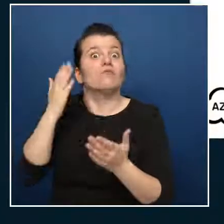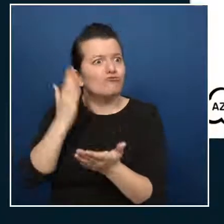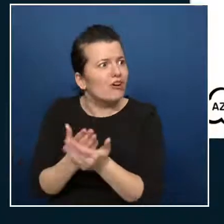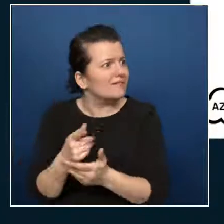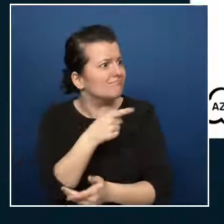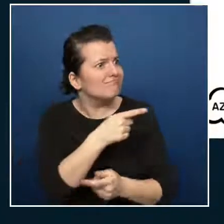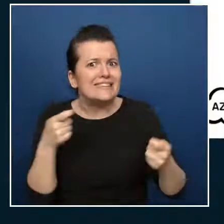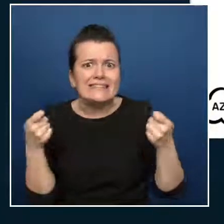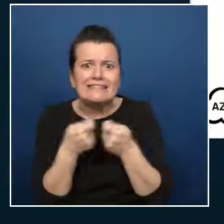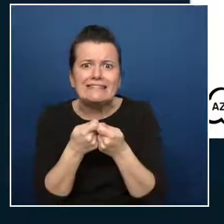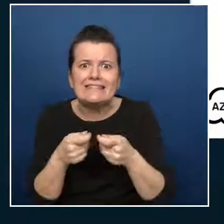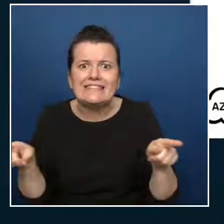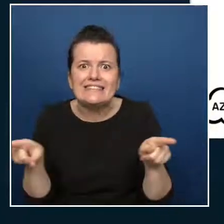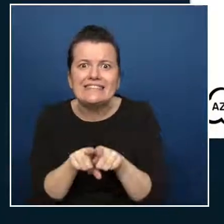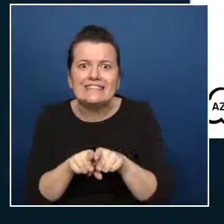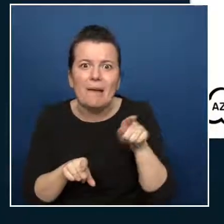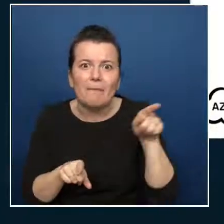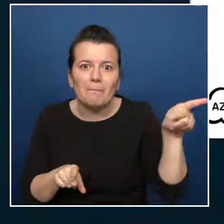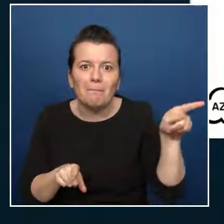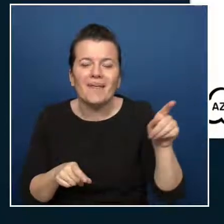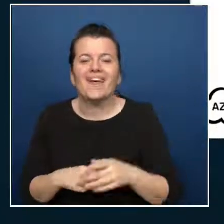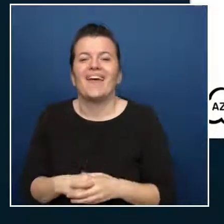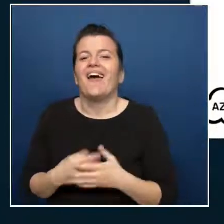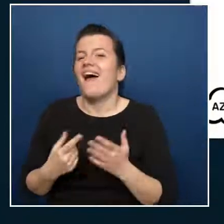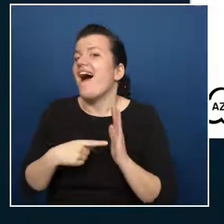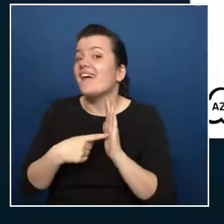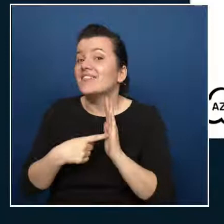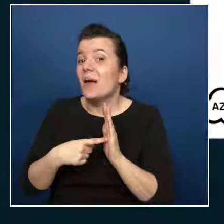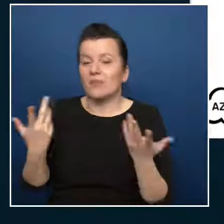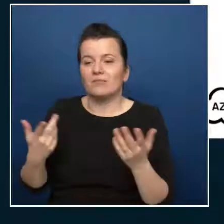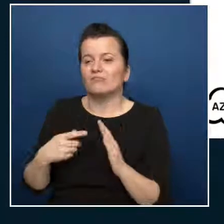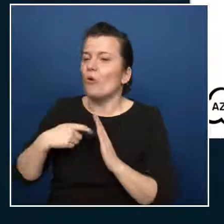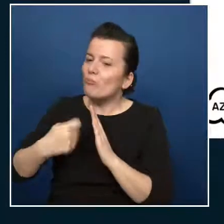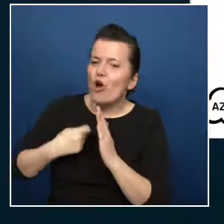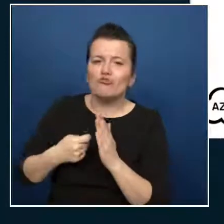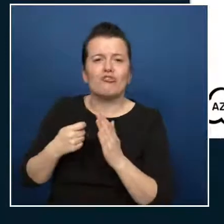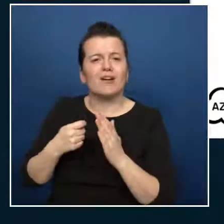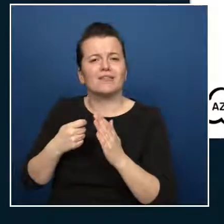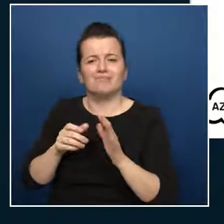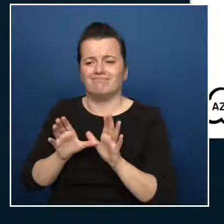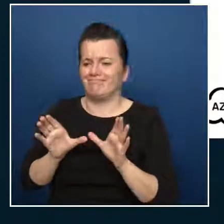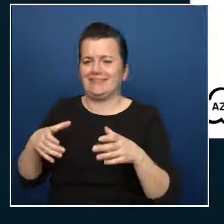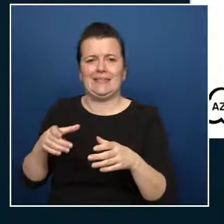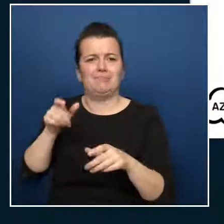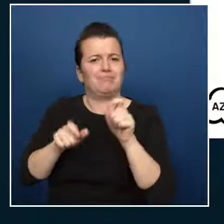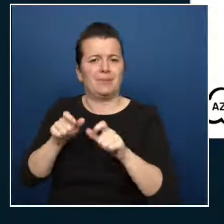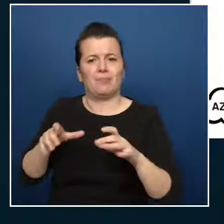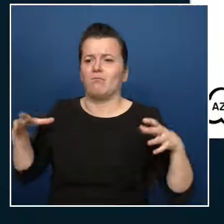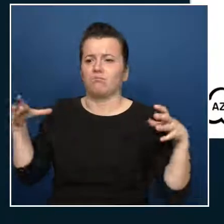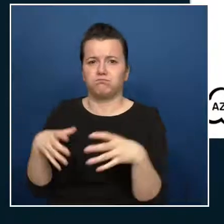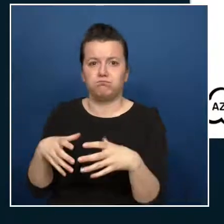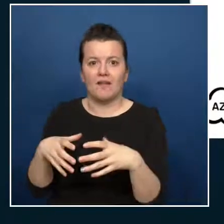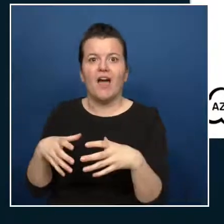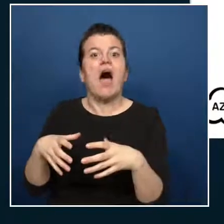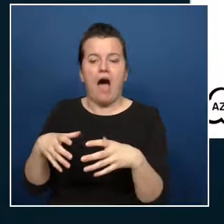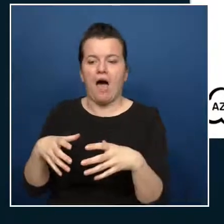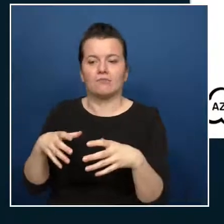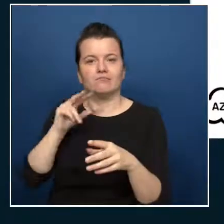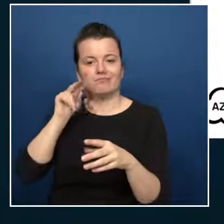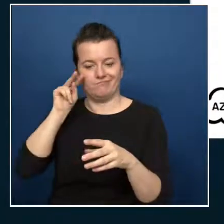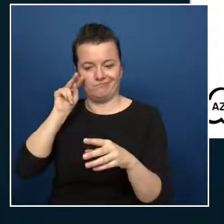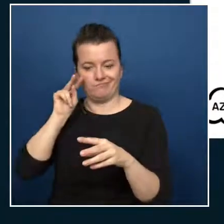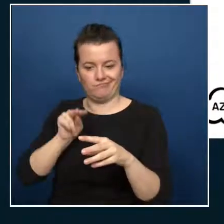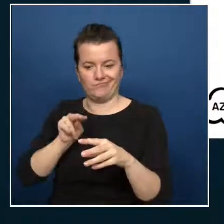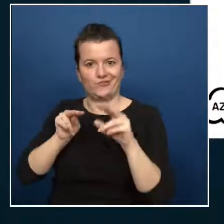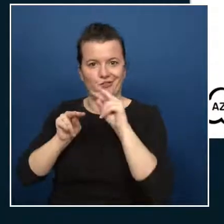every image, it illustrates that every project team members can illustrate the system